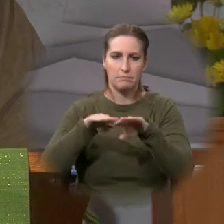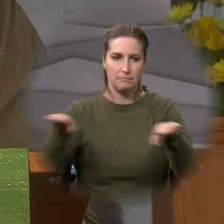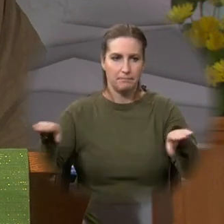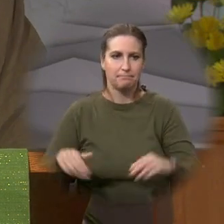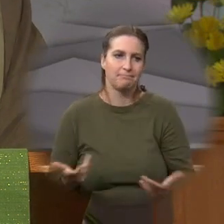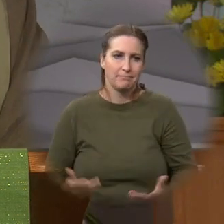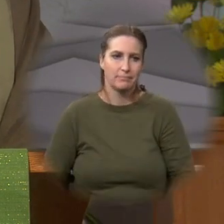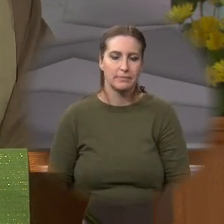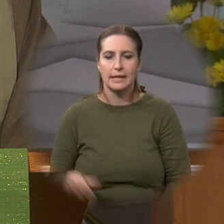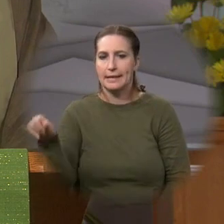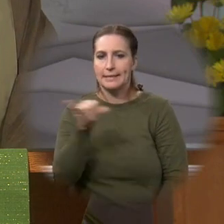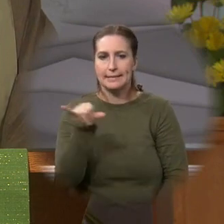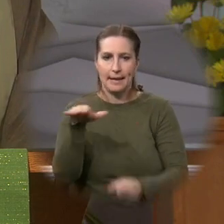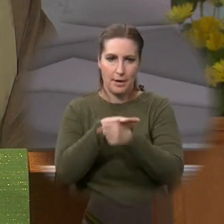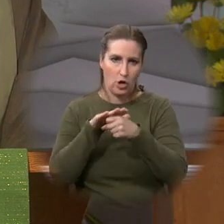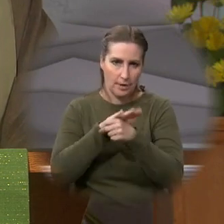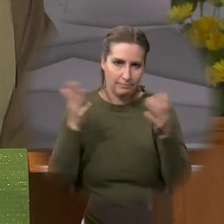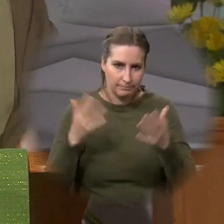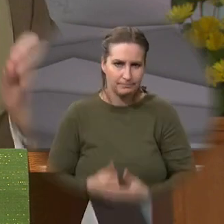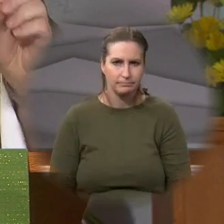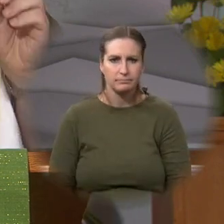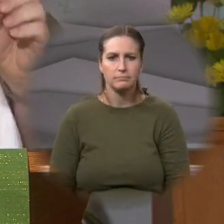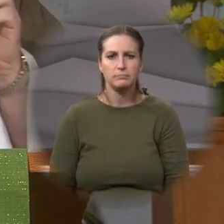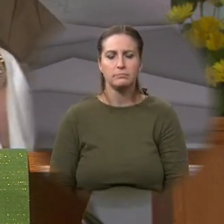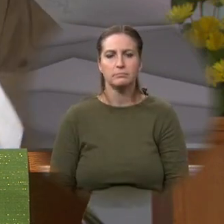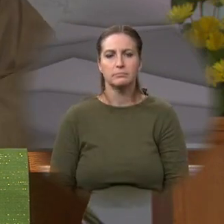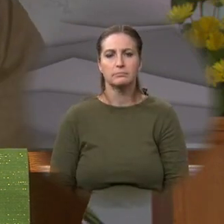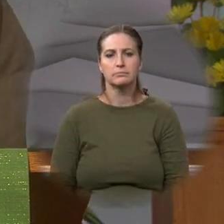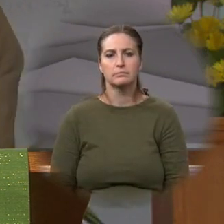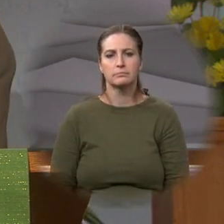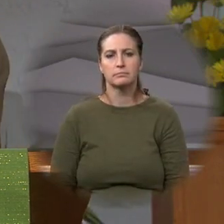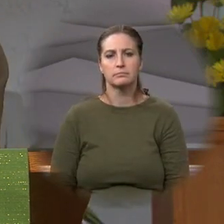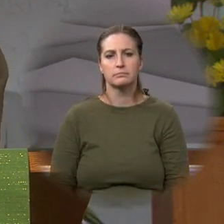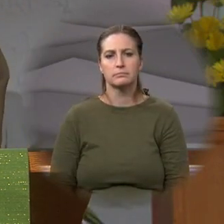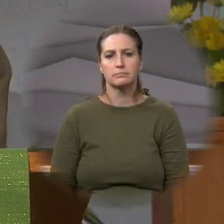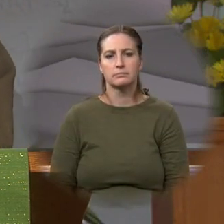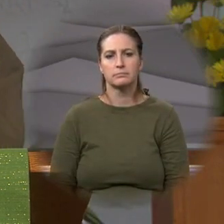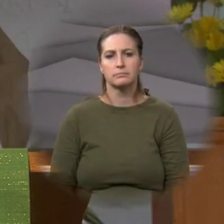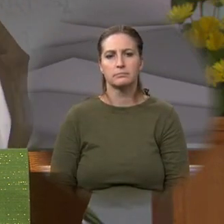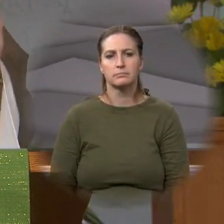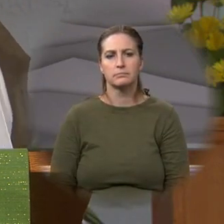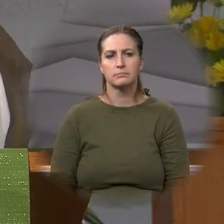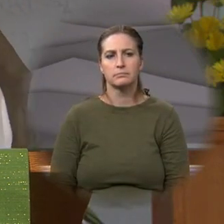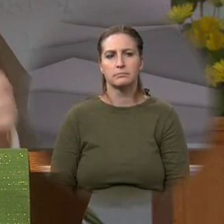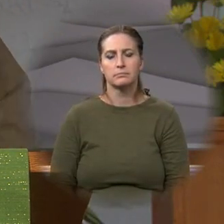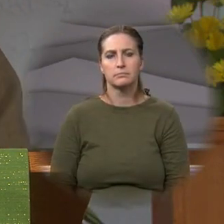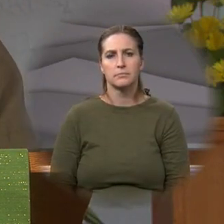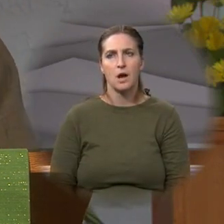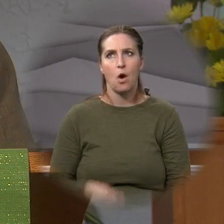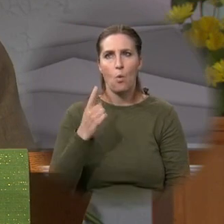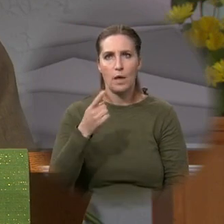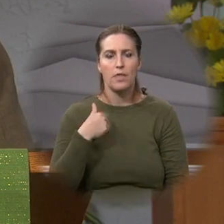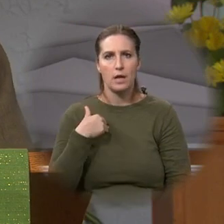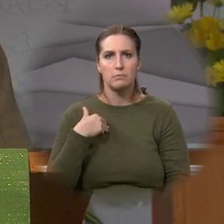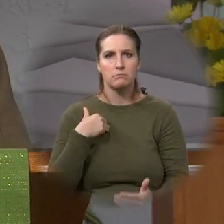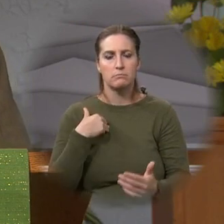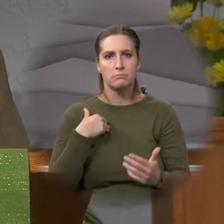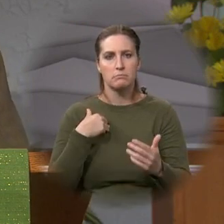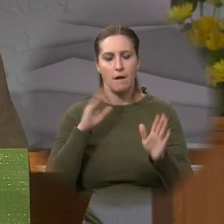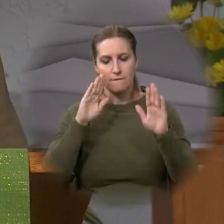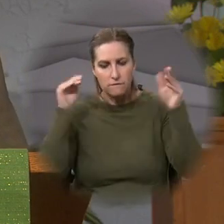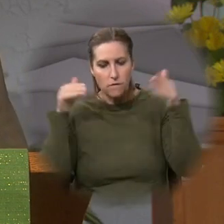It covers the same territory. And one of the primary posits in both